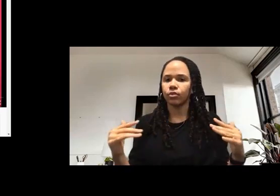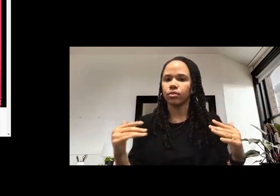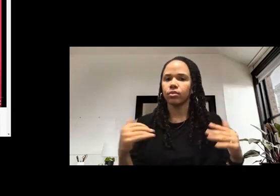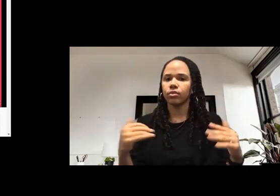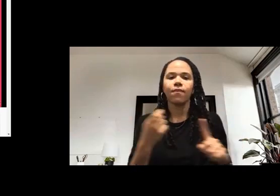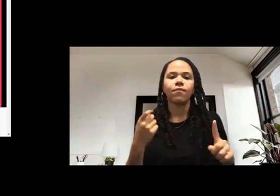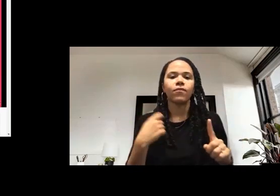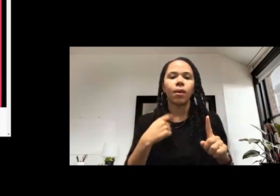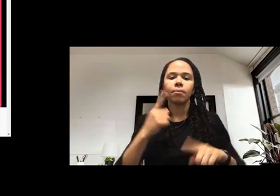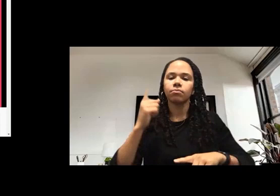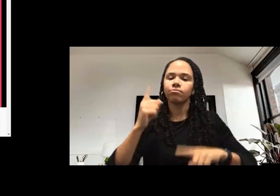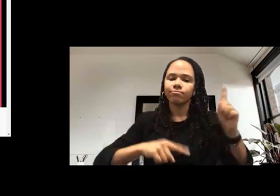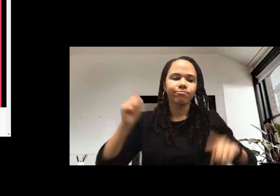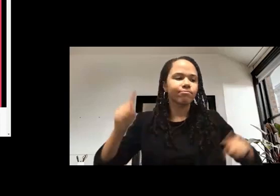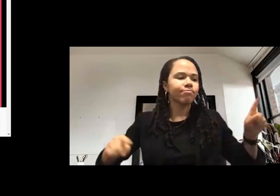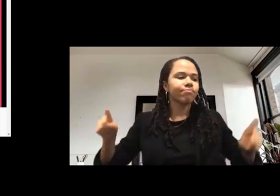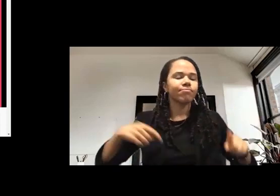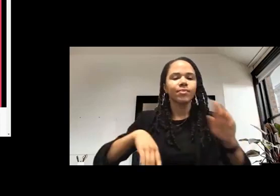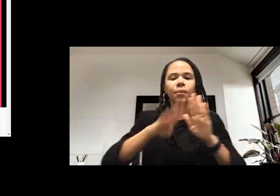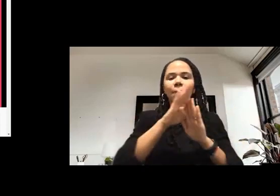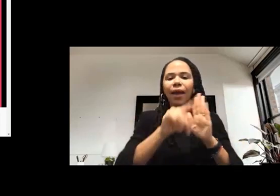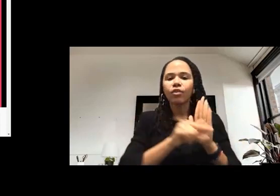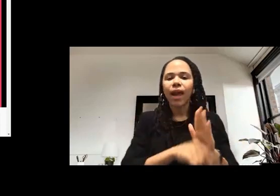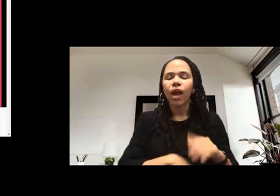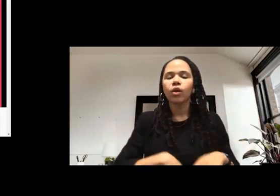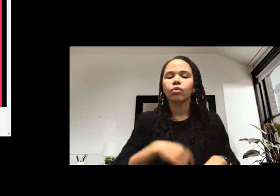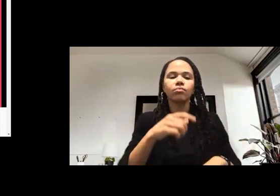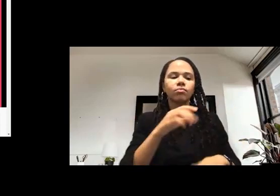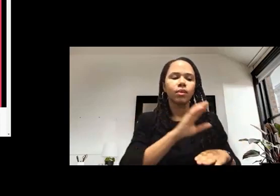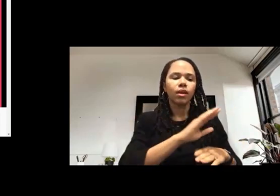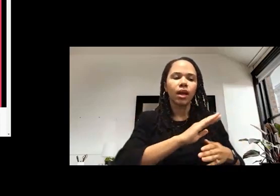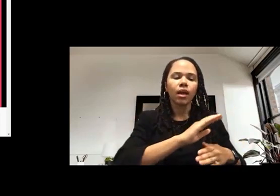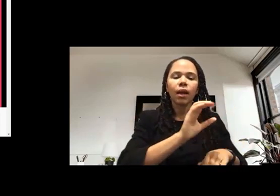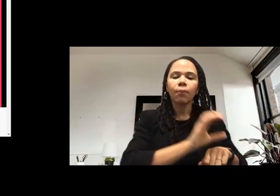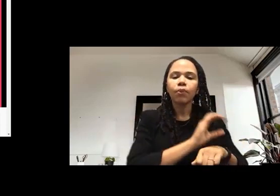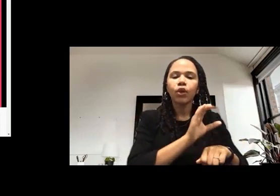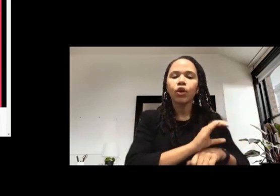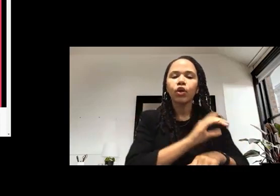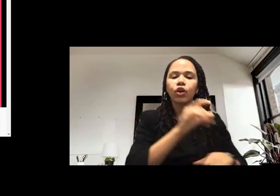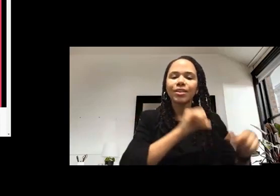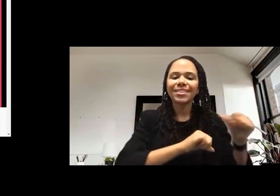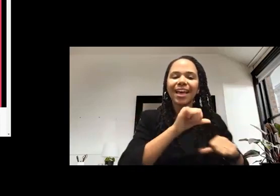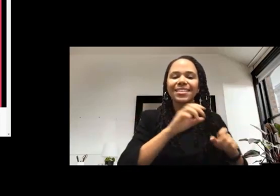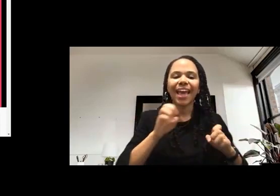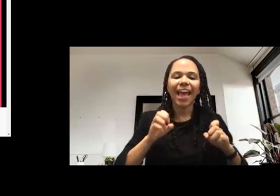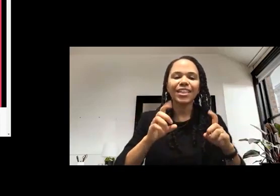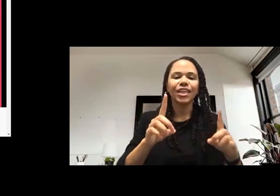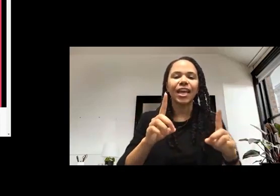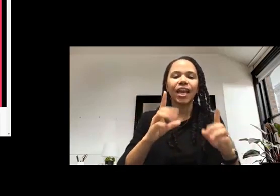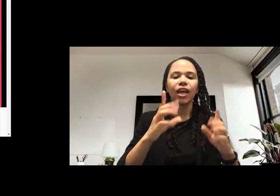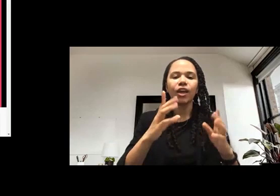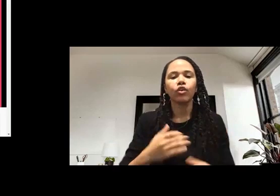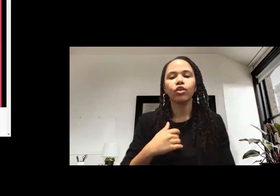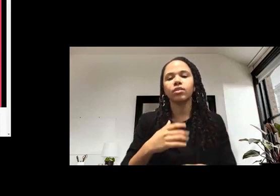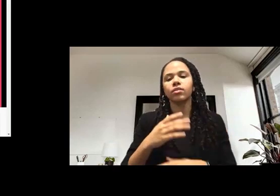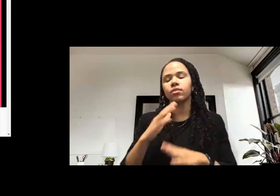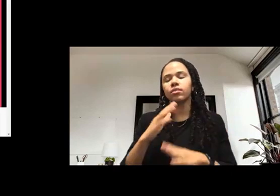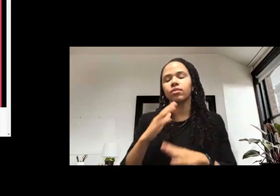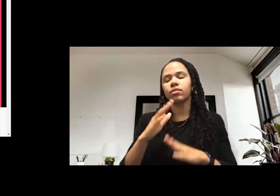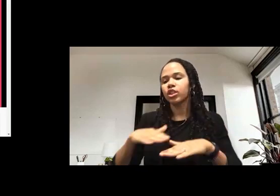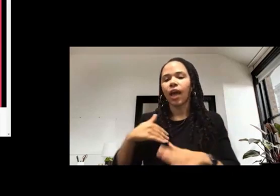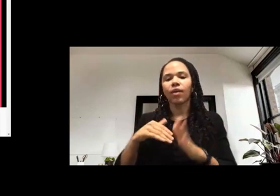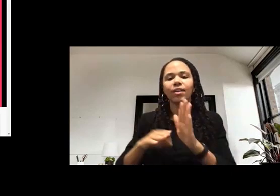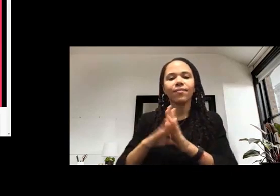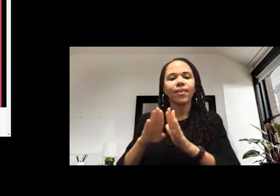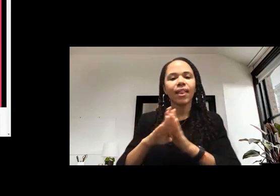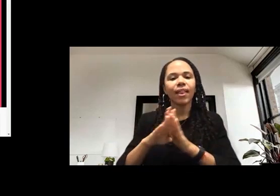disciplinary backgrounds. We had computer scientists and educators and psychologists and people from child development and design. And